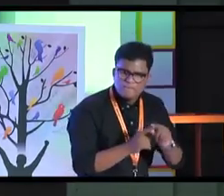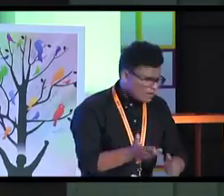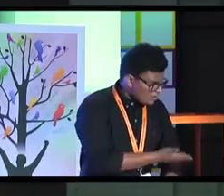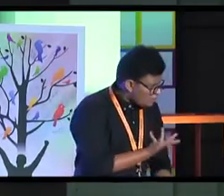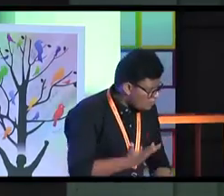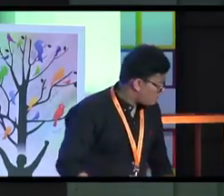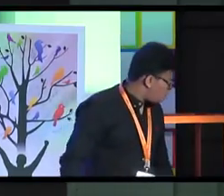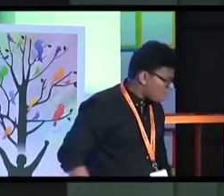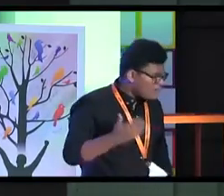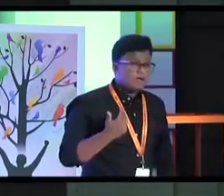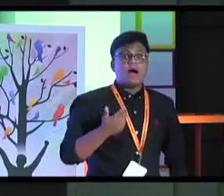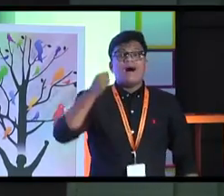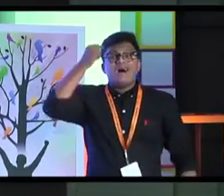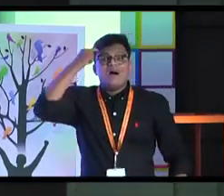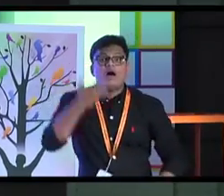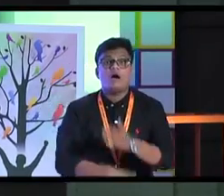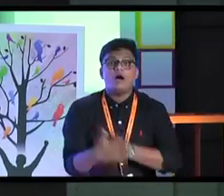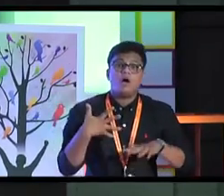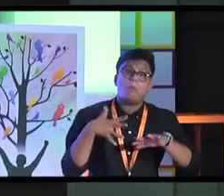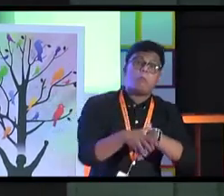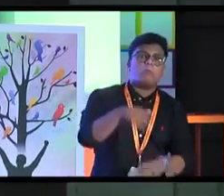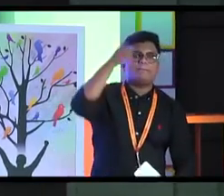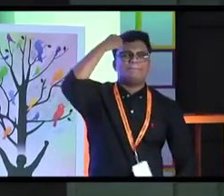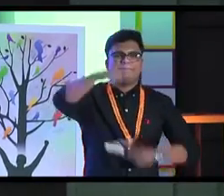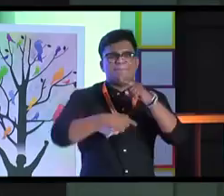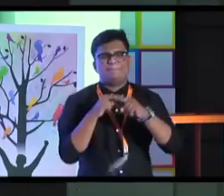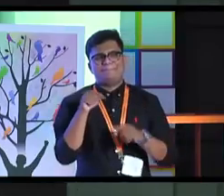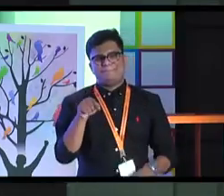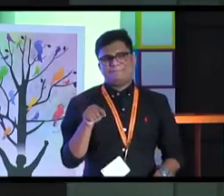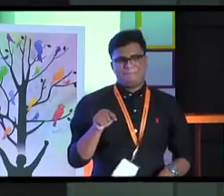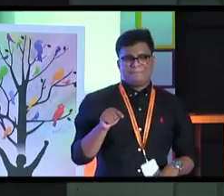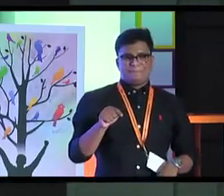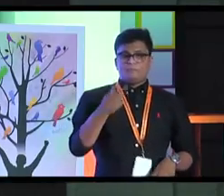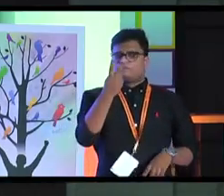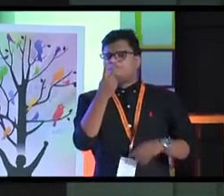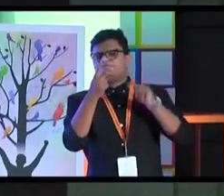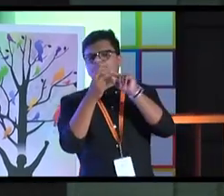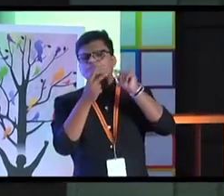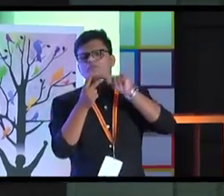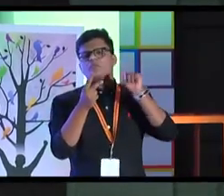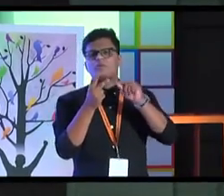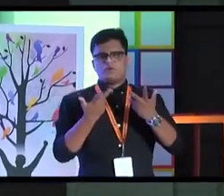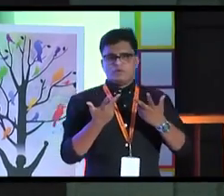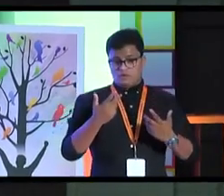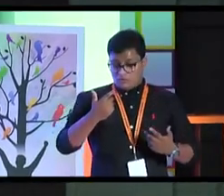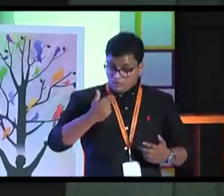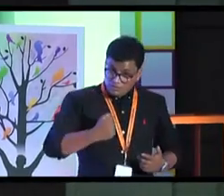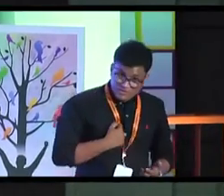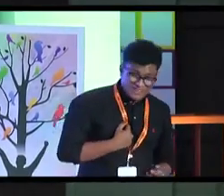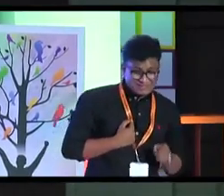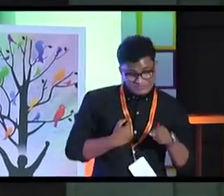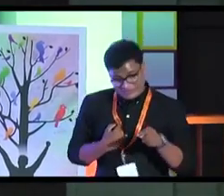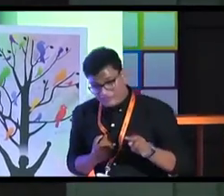you will start thinking about disability or inclusiveness through the accessibility. The second point is you yourself will